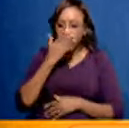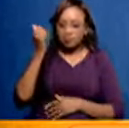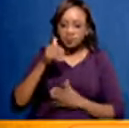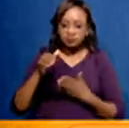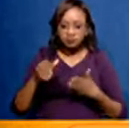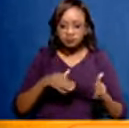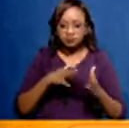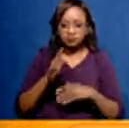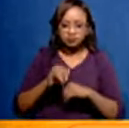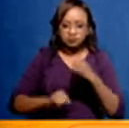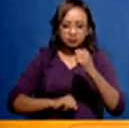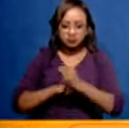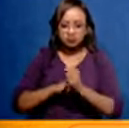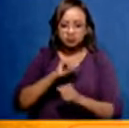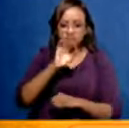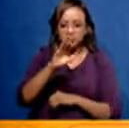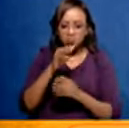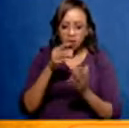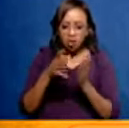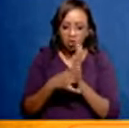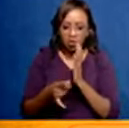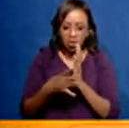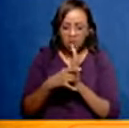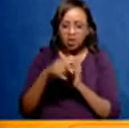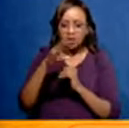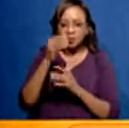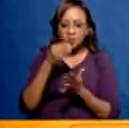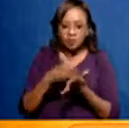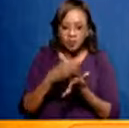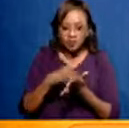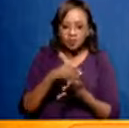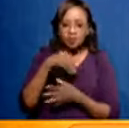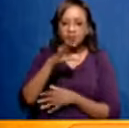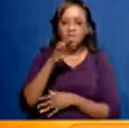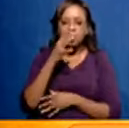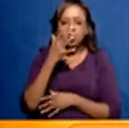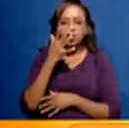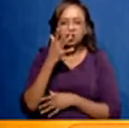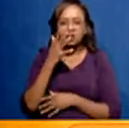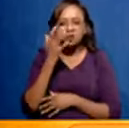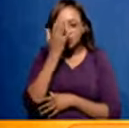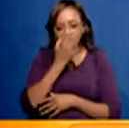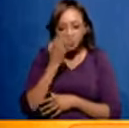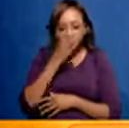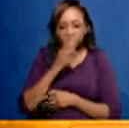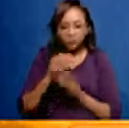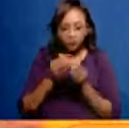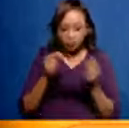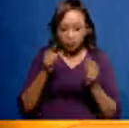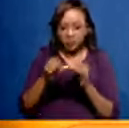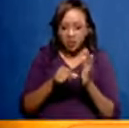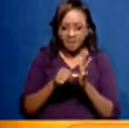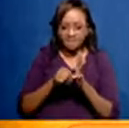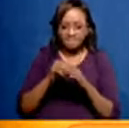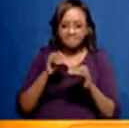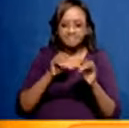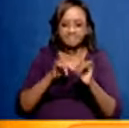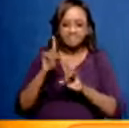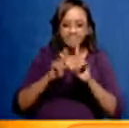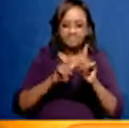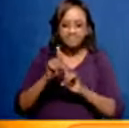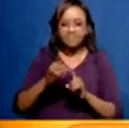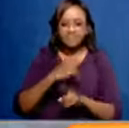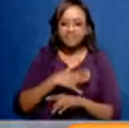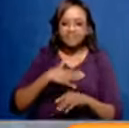invest your euro, your dollar, your pound for addressing migration, invest in